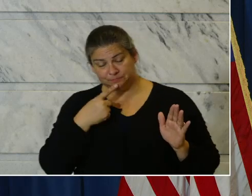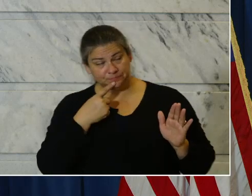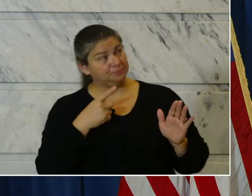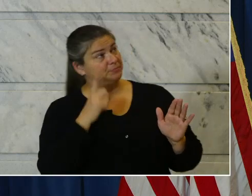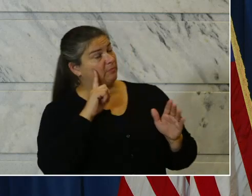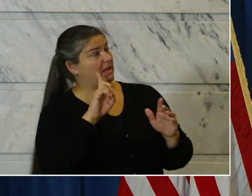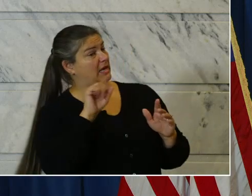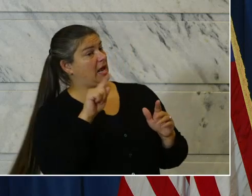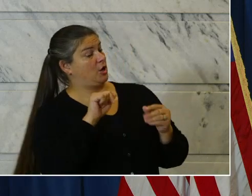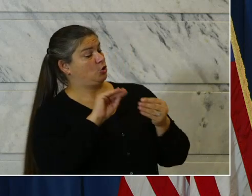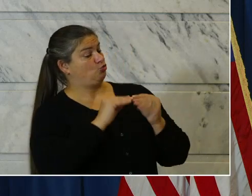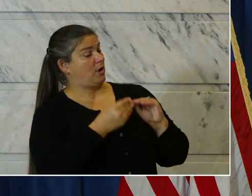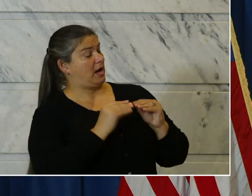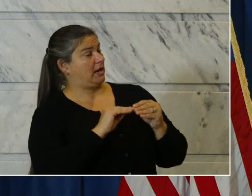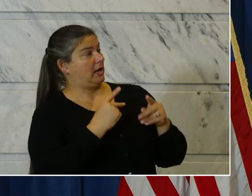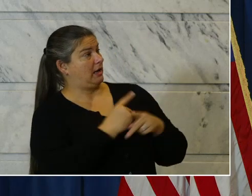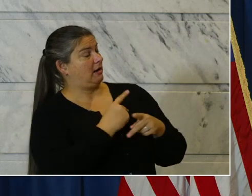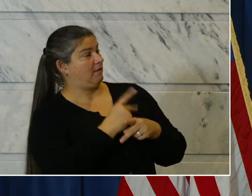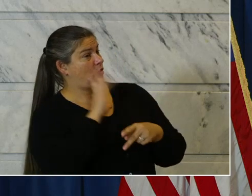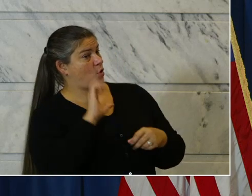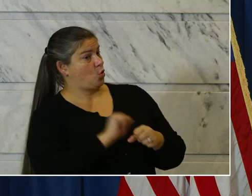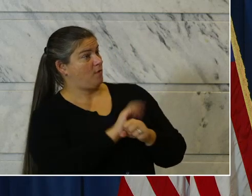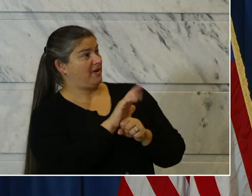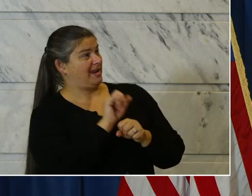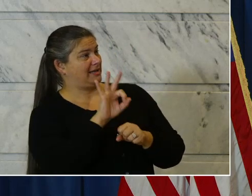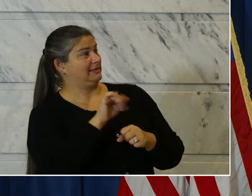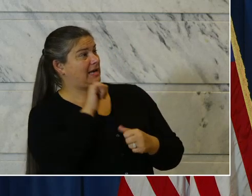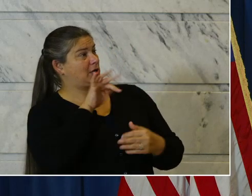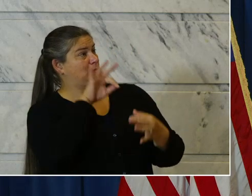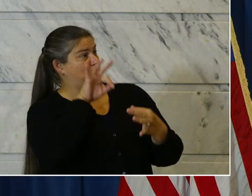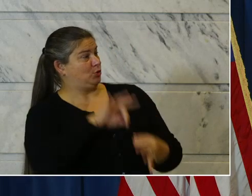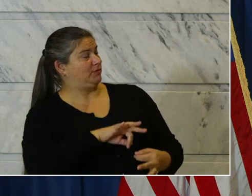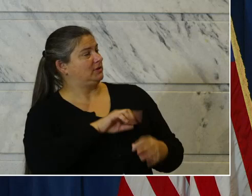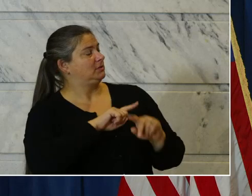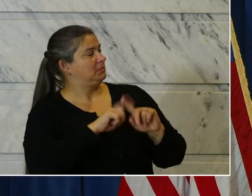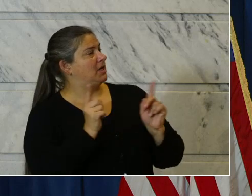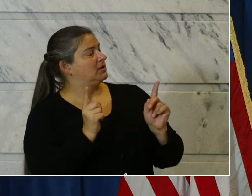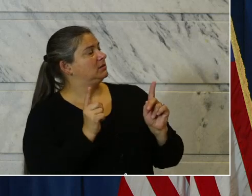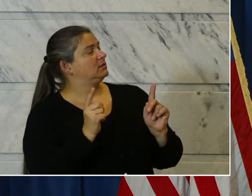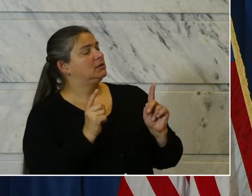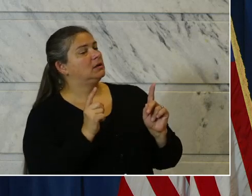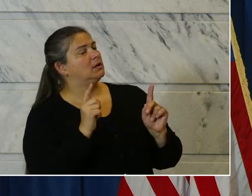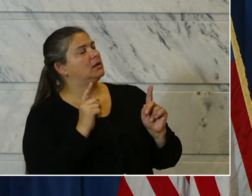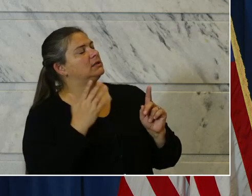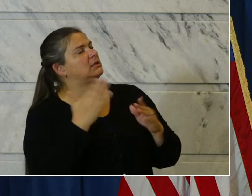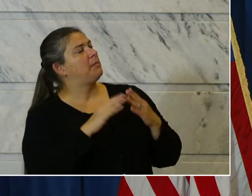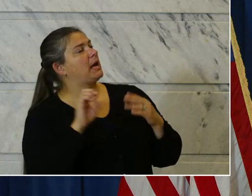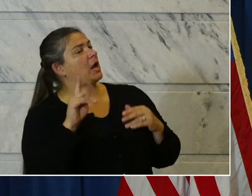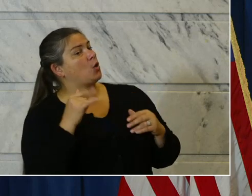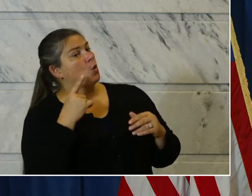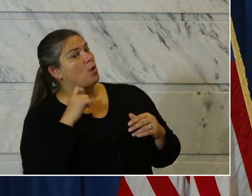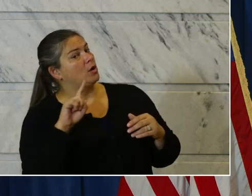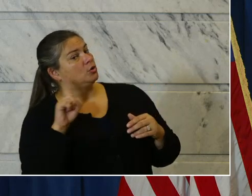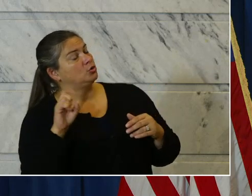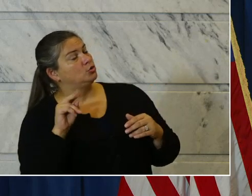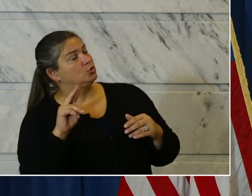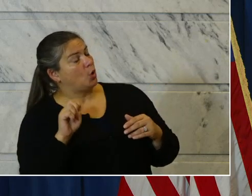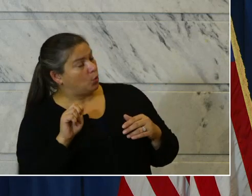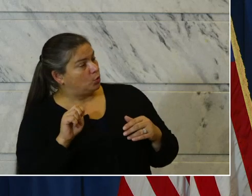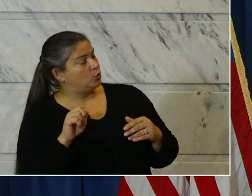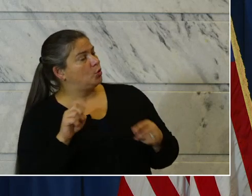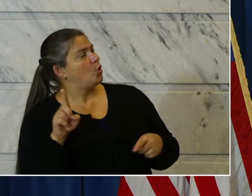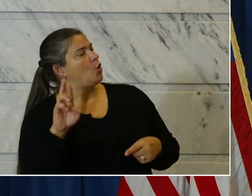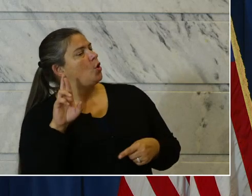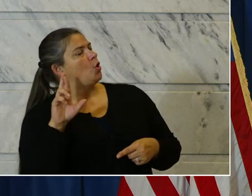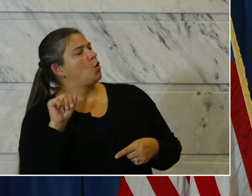tracking for COVID-19 isn't perfect, but a lag in county-to-state data now has Fayette County in the red zone in terms of incident rates, which comes